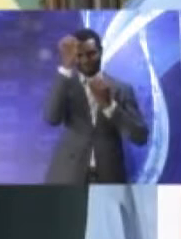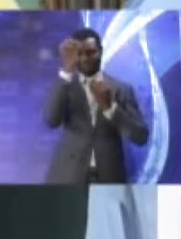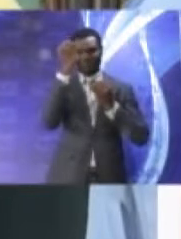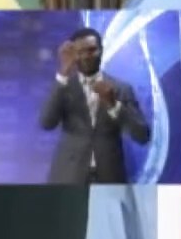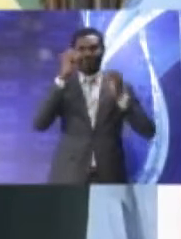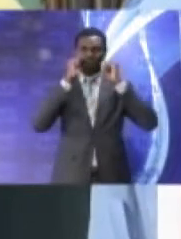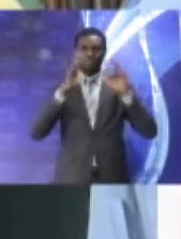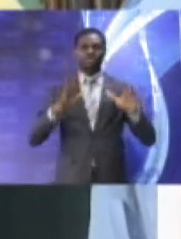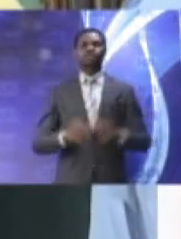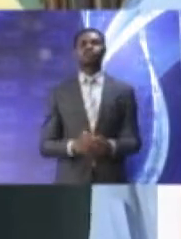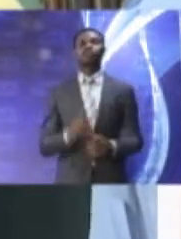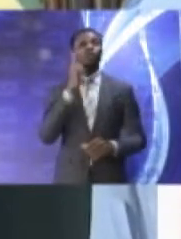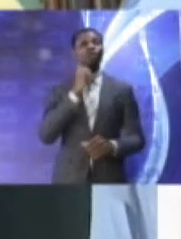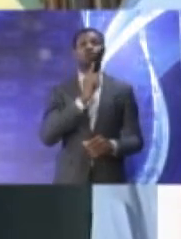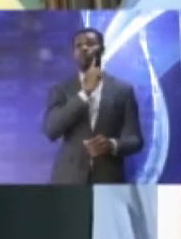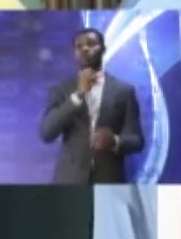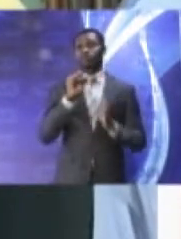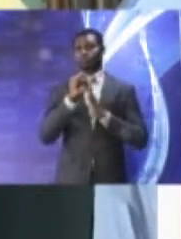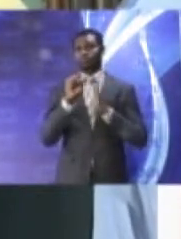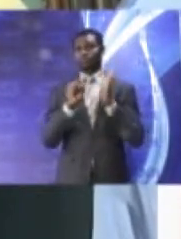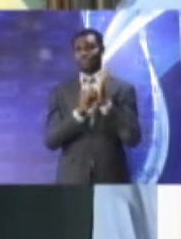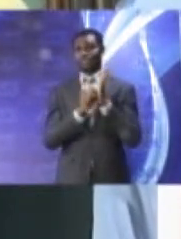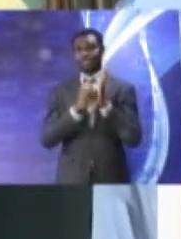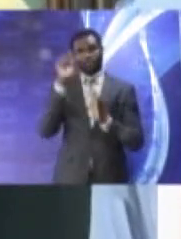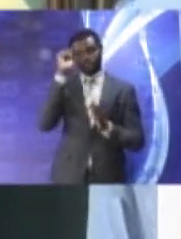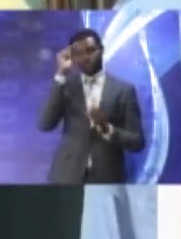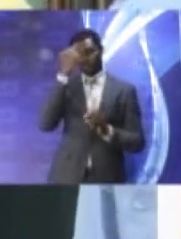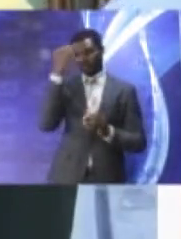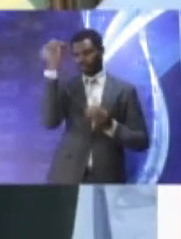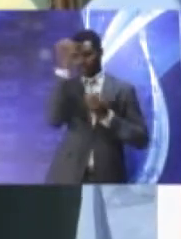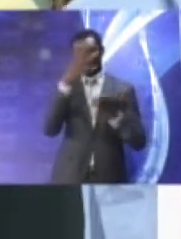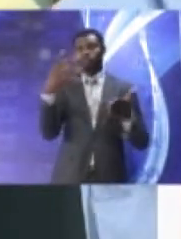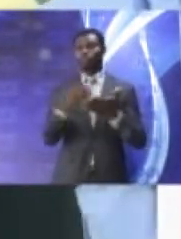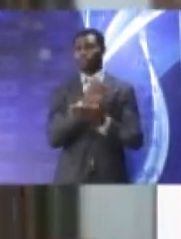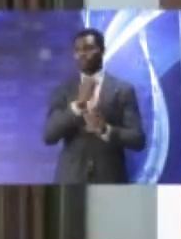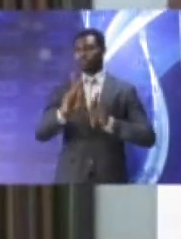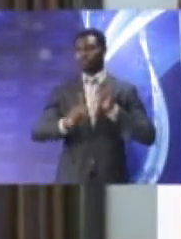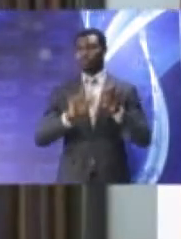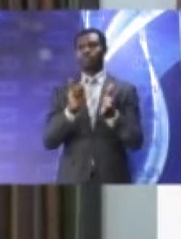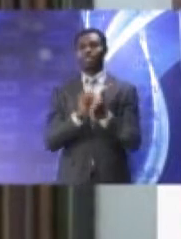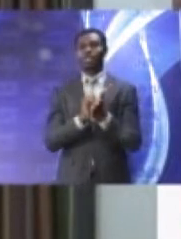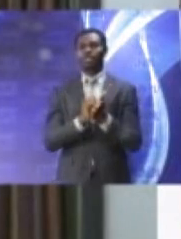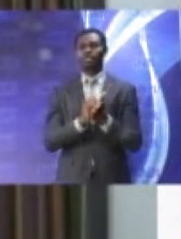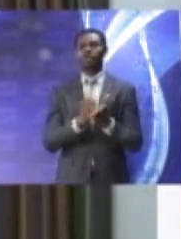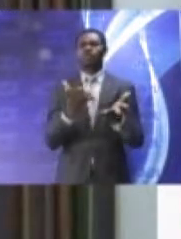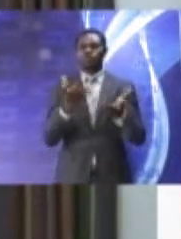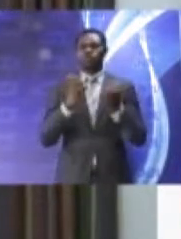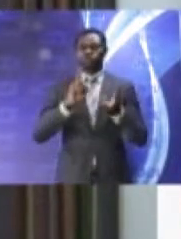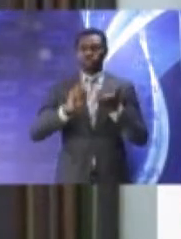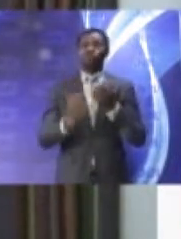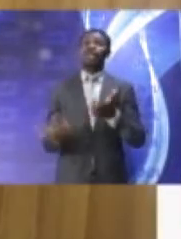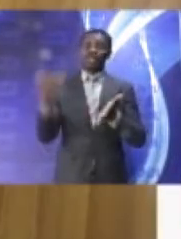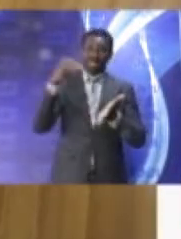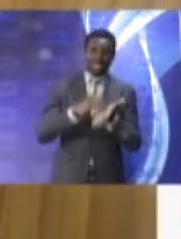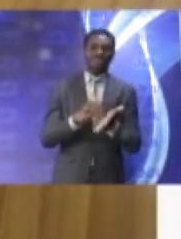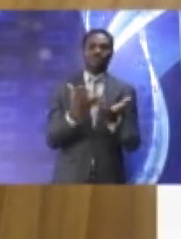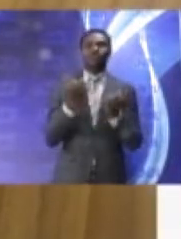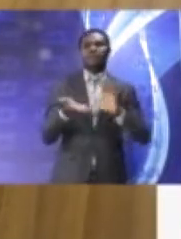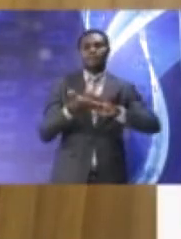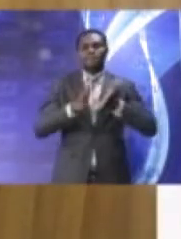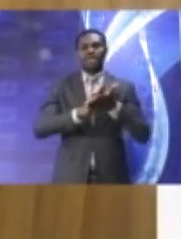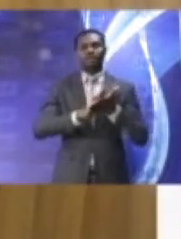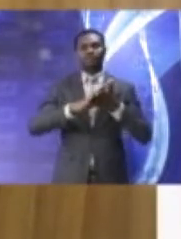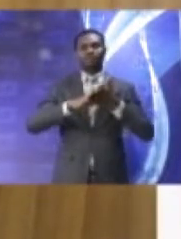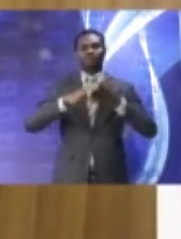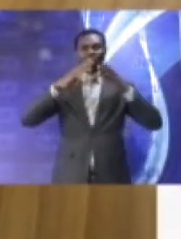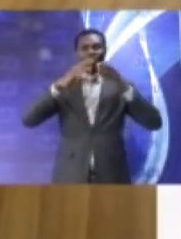The Ondo State Governor told newsmen that his chances of flying the governing party's flag once more and indeed winning the